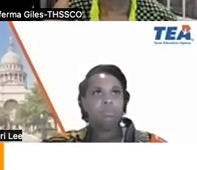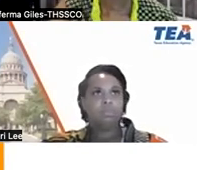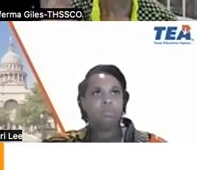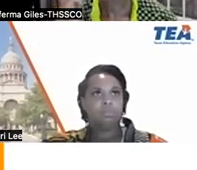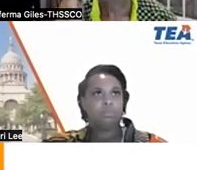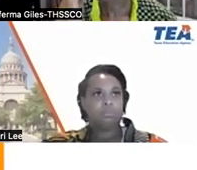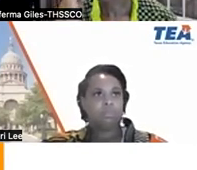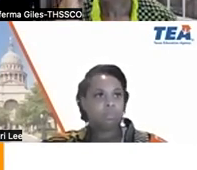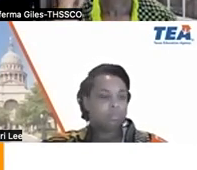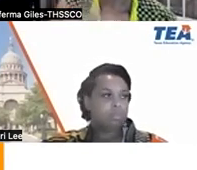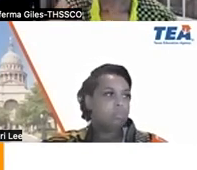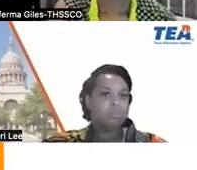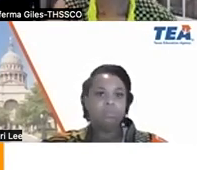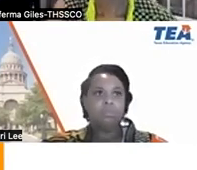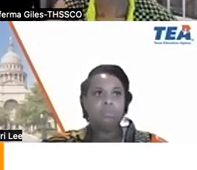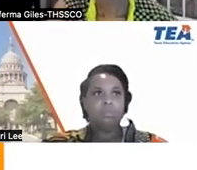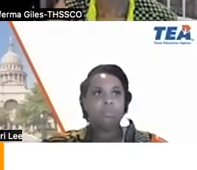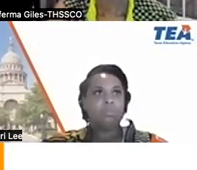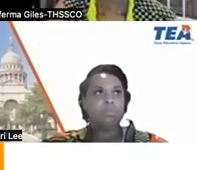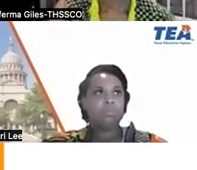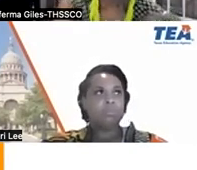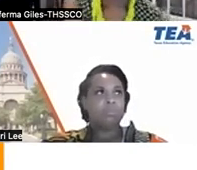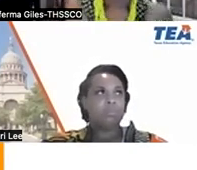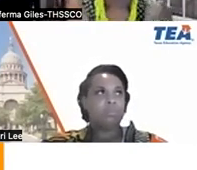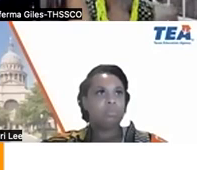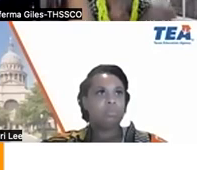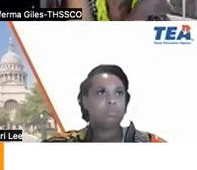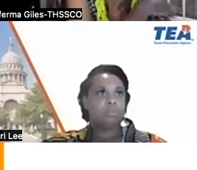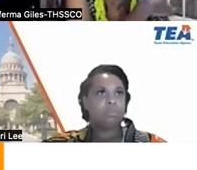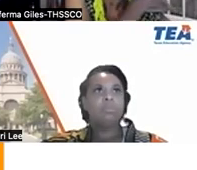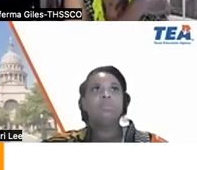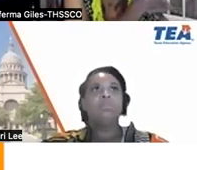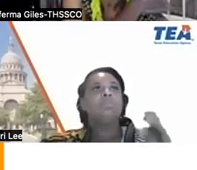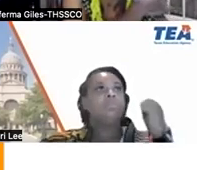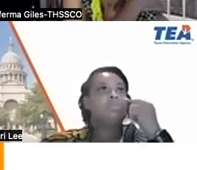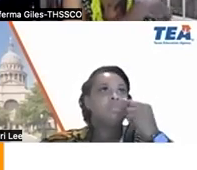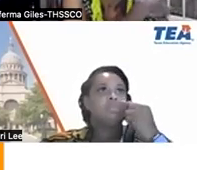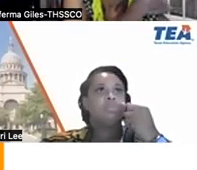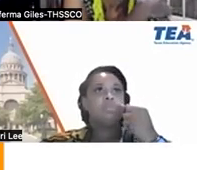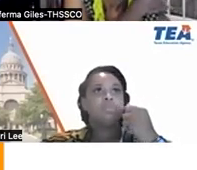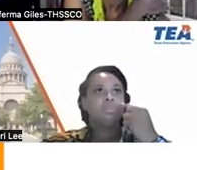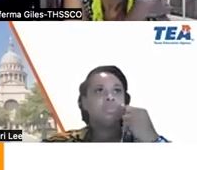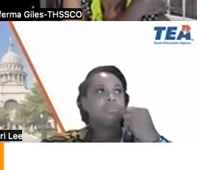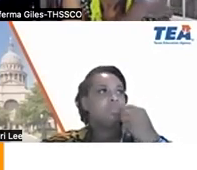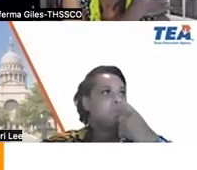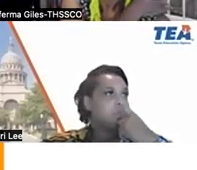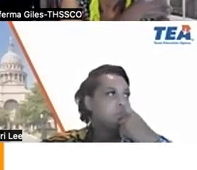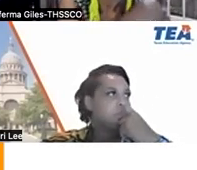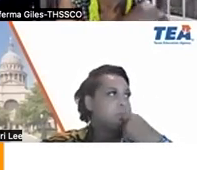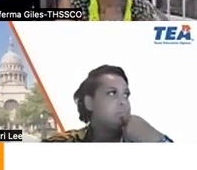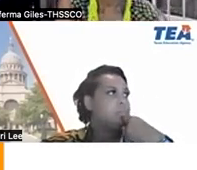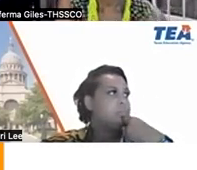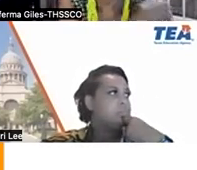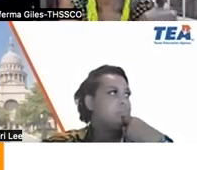is able to accomplish these rich ideas that we've come up with. We're going to ask you to think through each